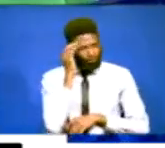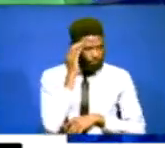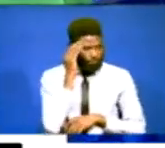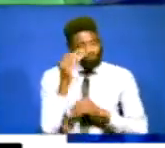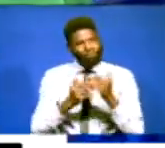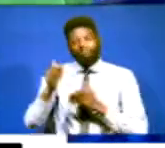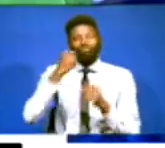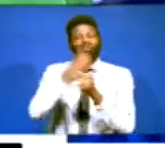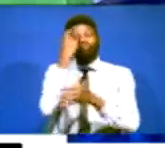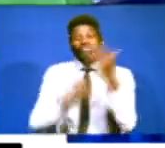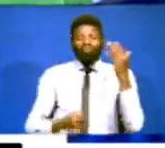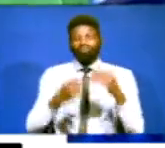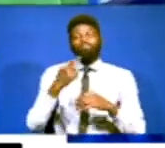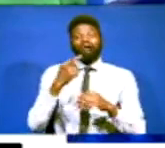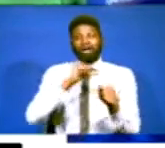struggle.